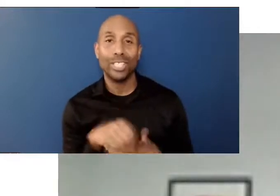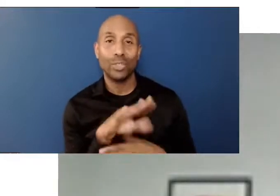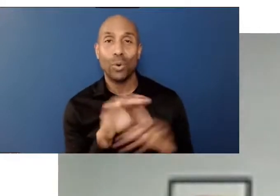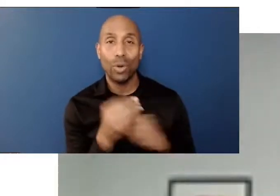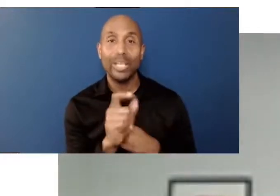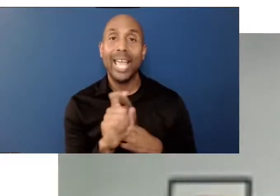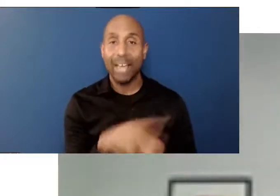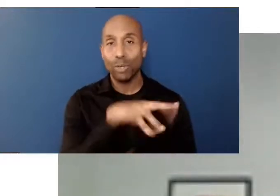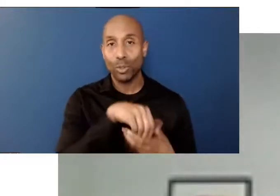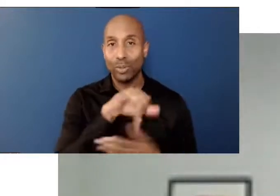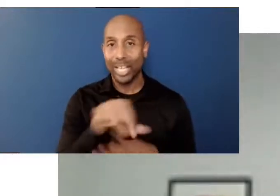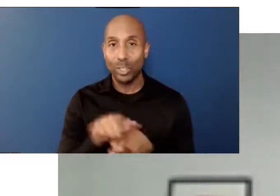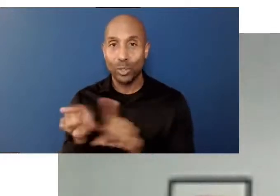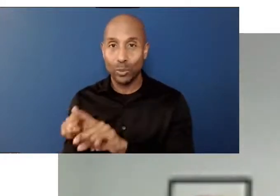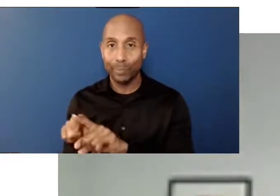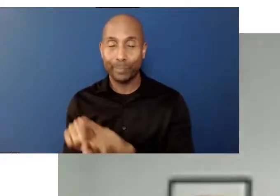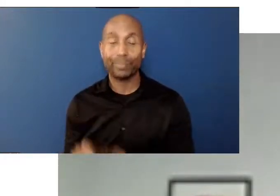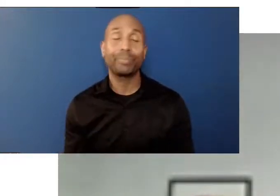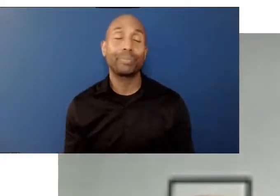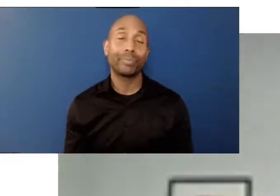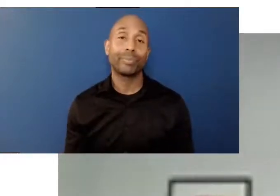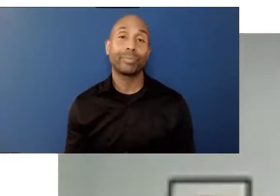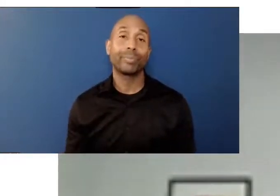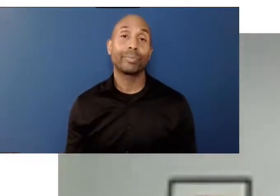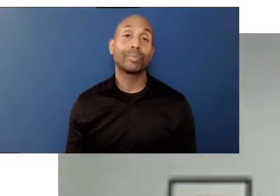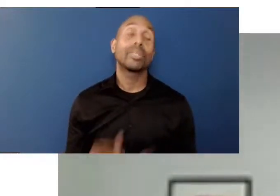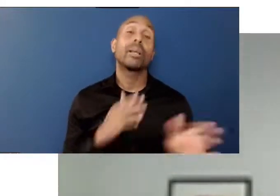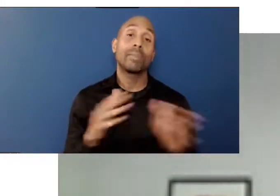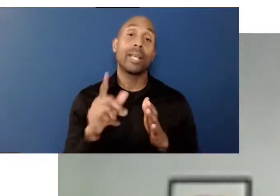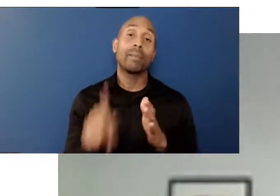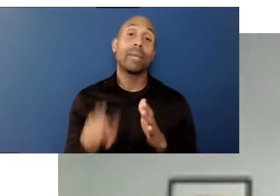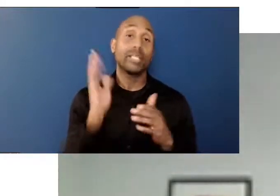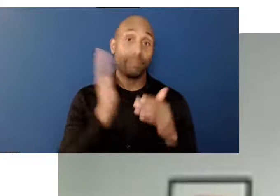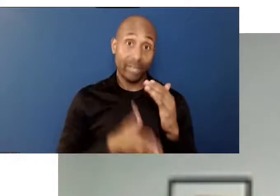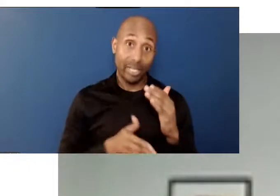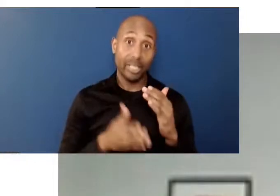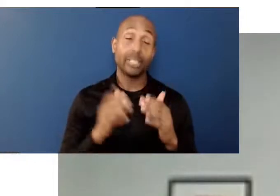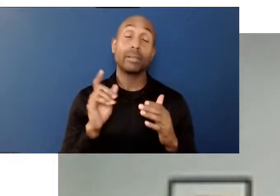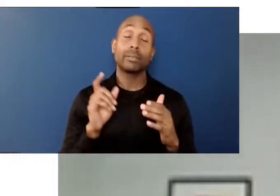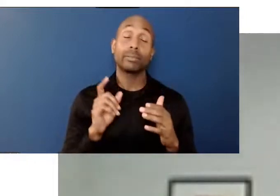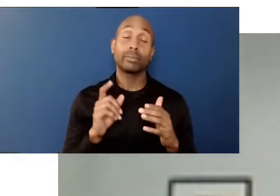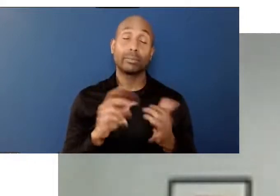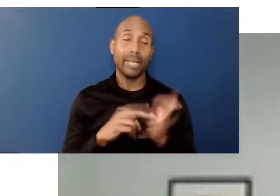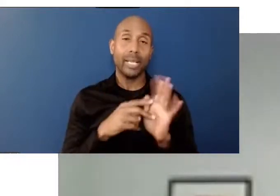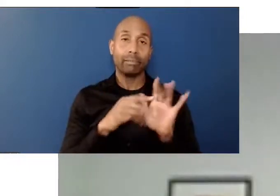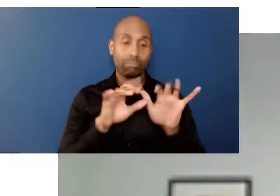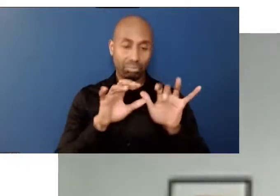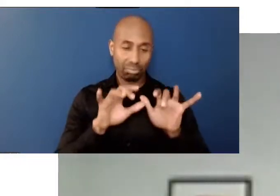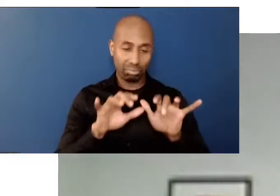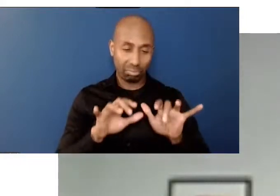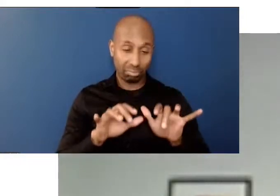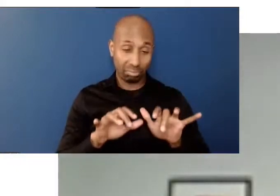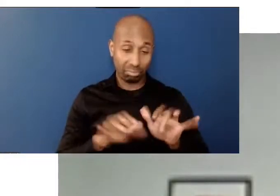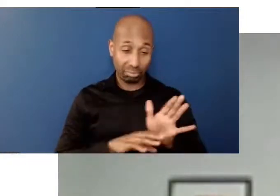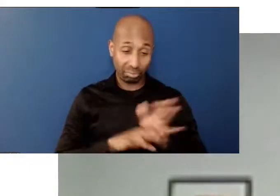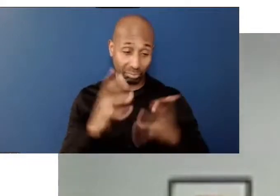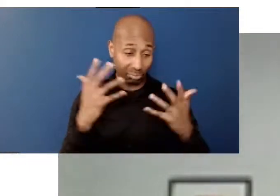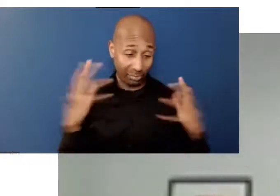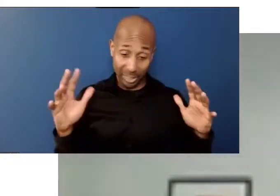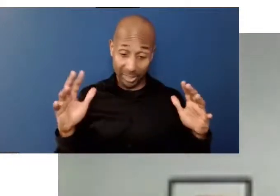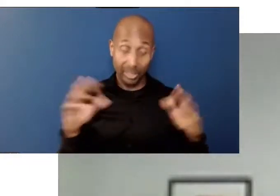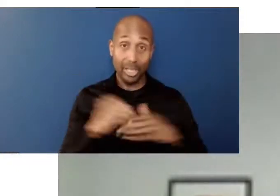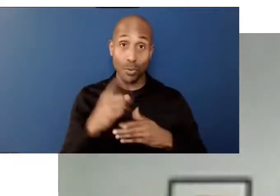those plans do have to be completed again within 1 year of prescription, and they have to be updated every 3